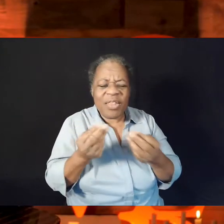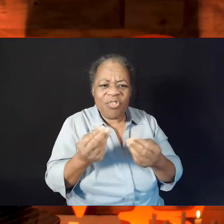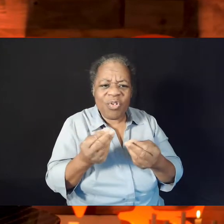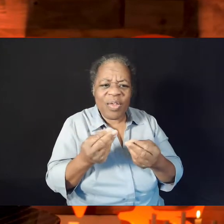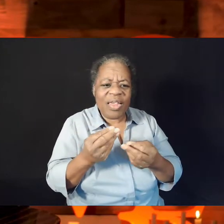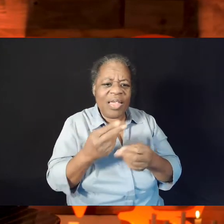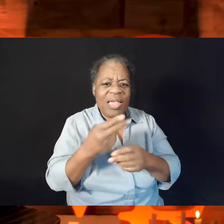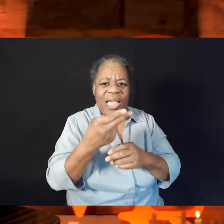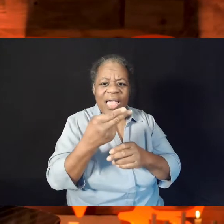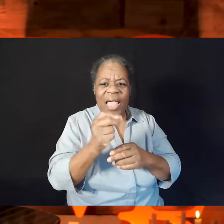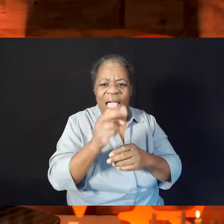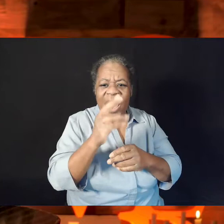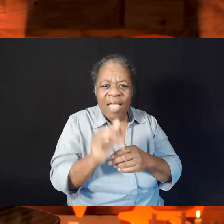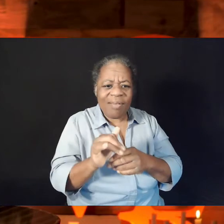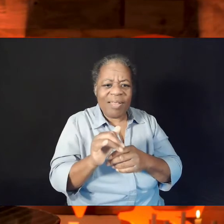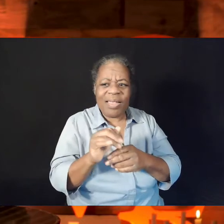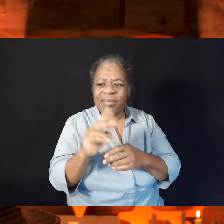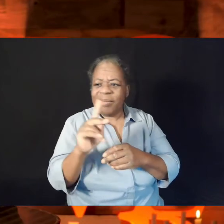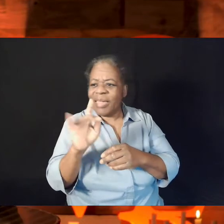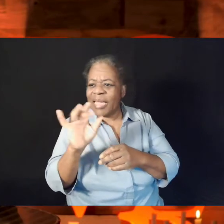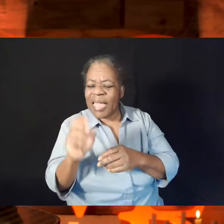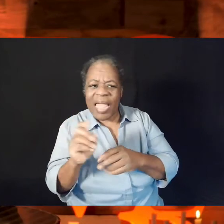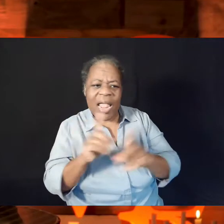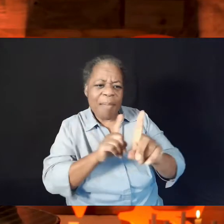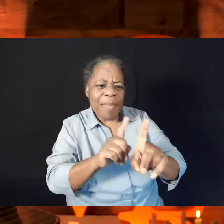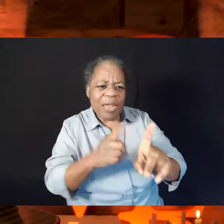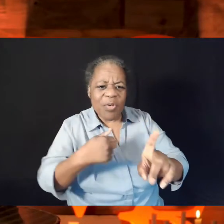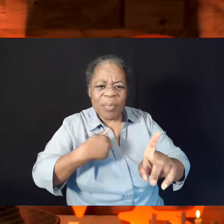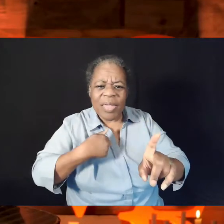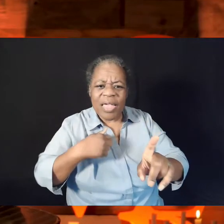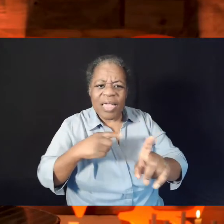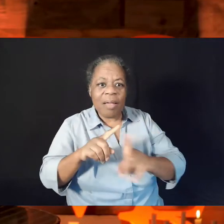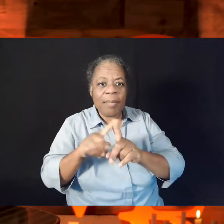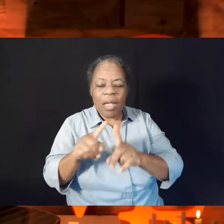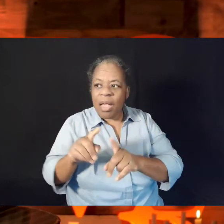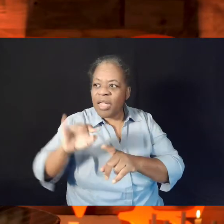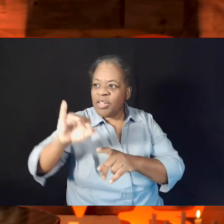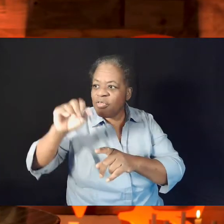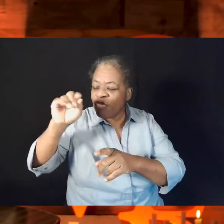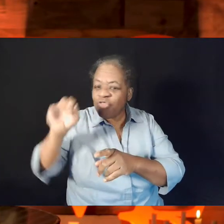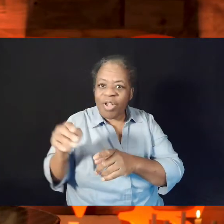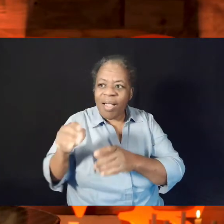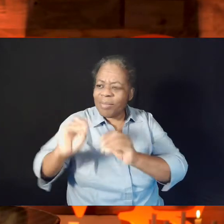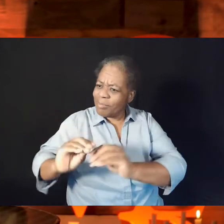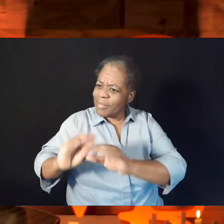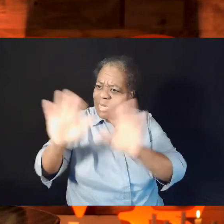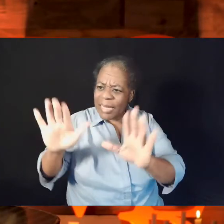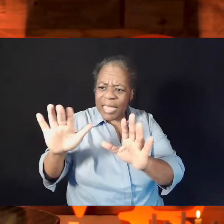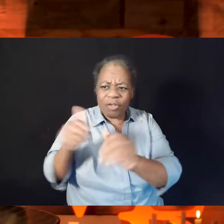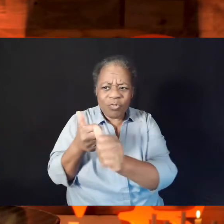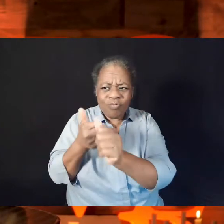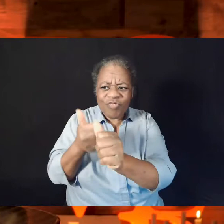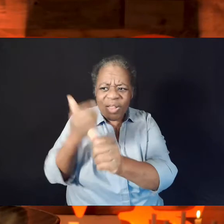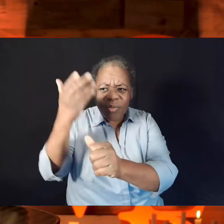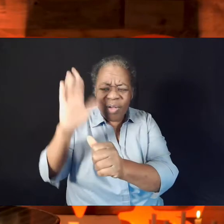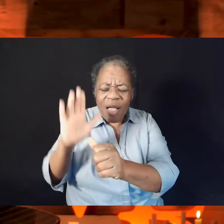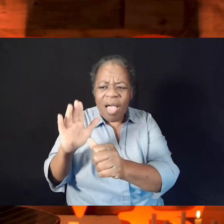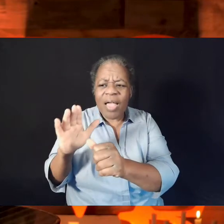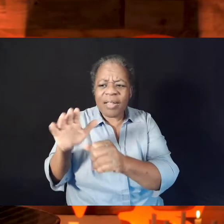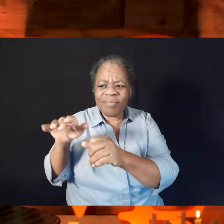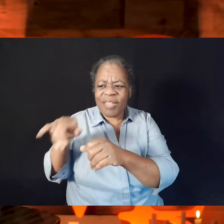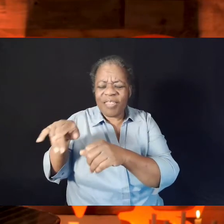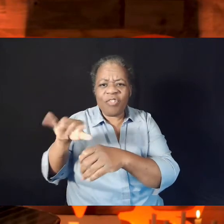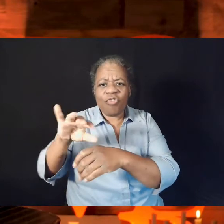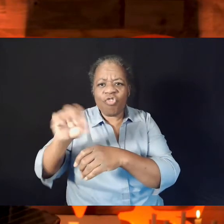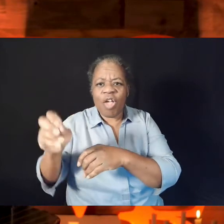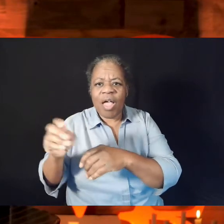me? The Lord had clearly called John to take this new role, but I felt like God had forgotten about me. My